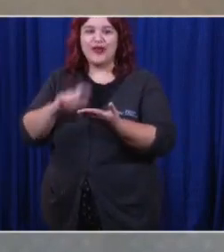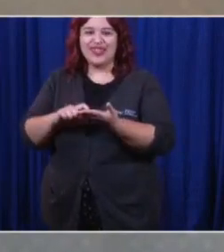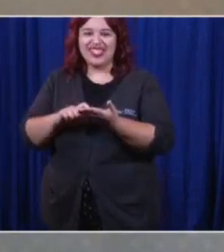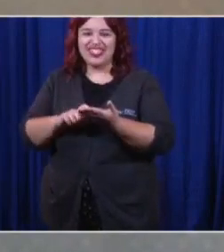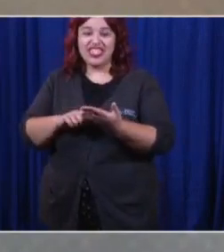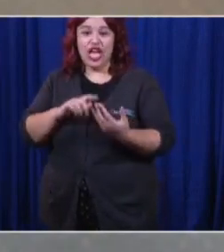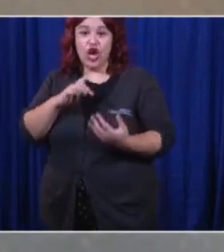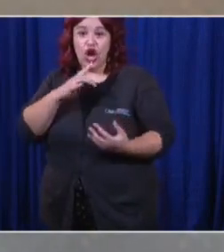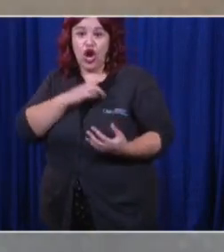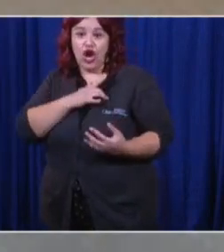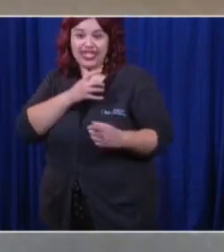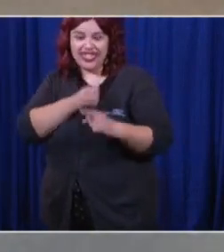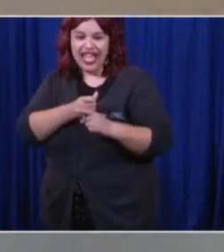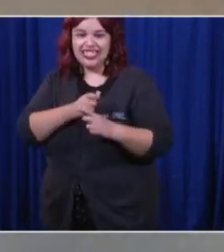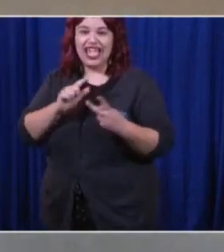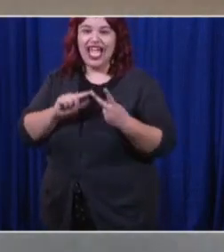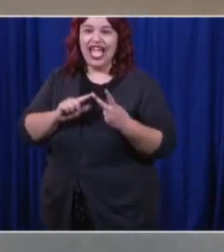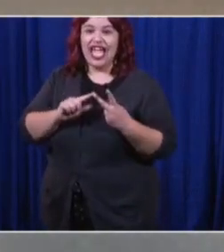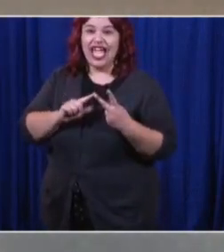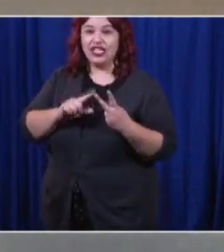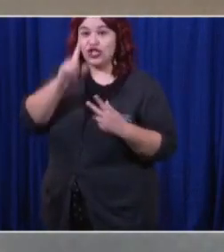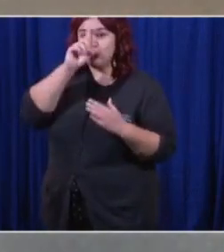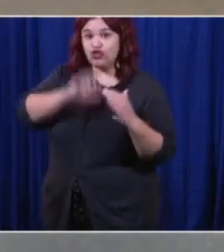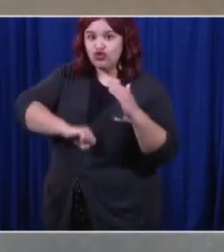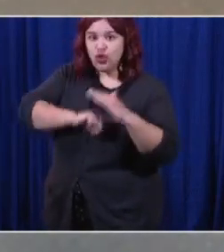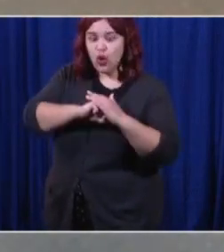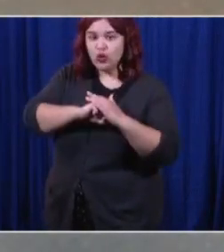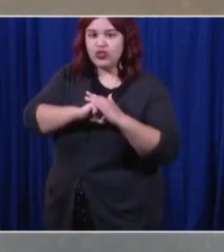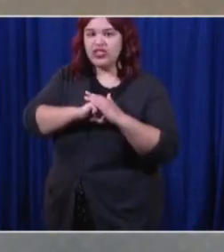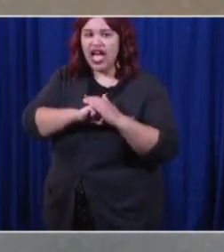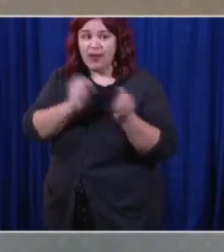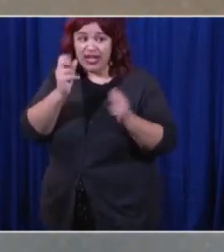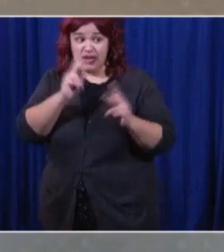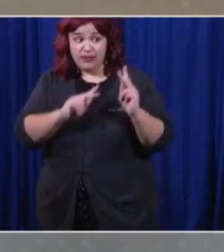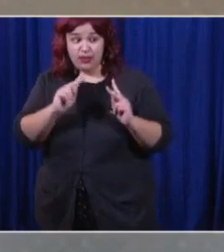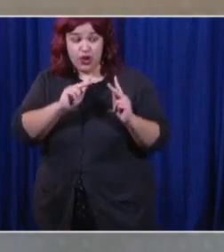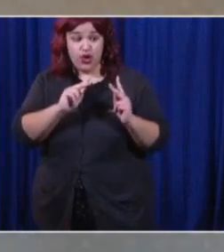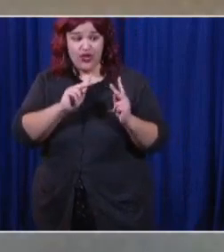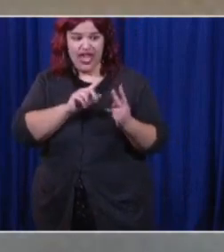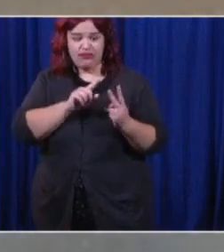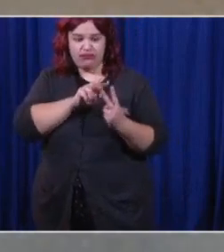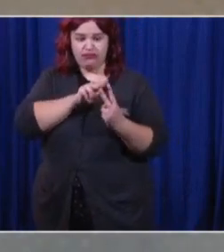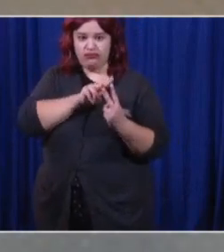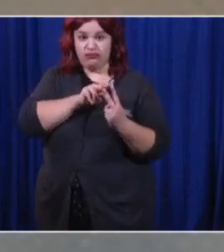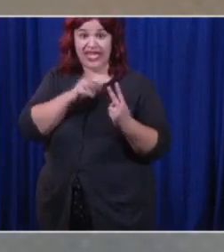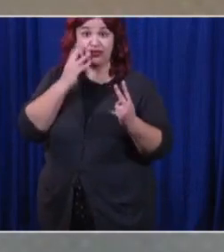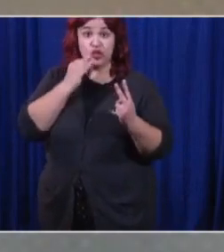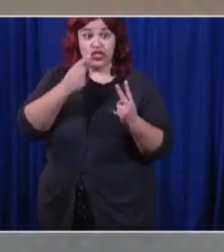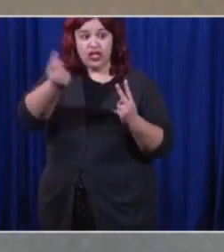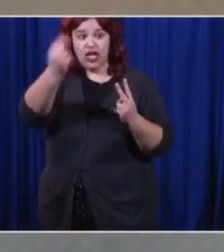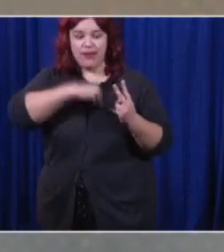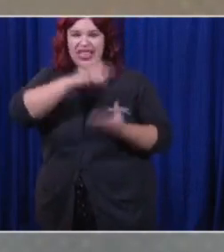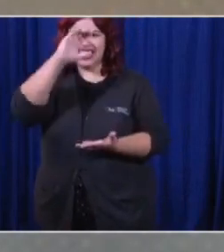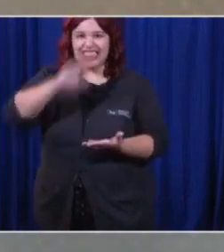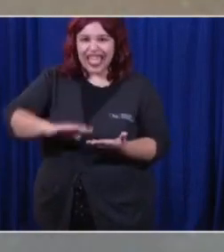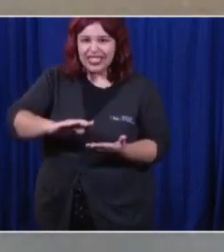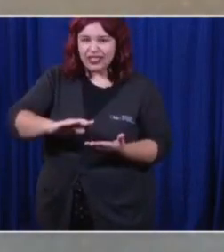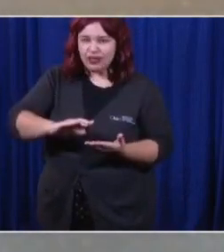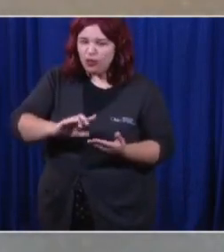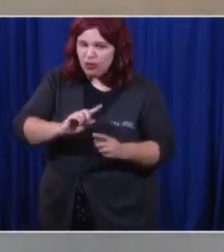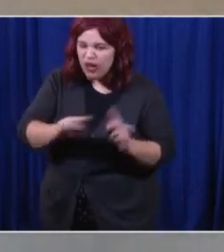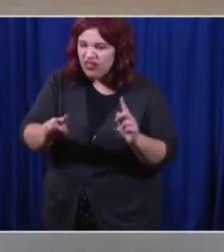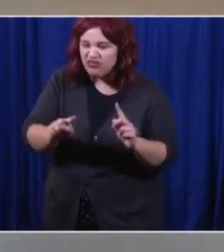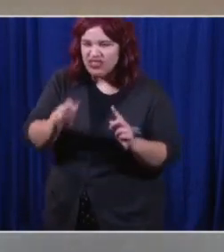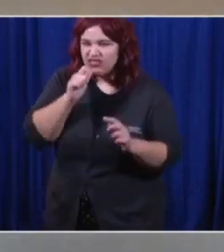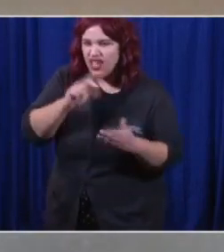that we're still having those, and they were coming in relatively late. So we saw people come late into the illness when we had less therapeutic options to treat